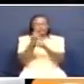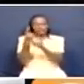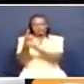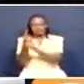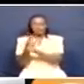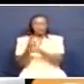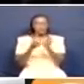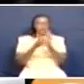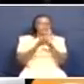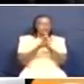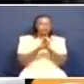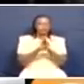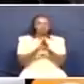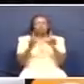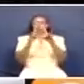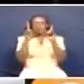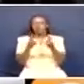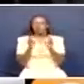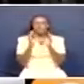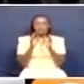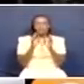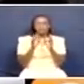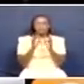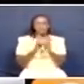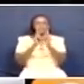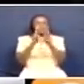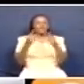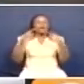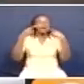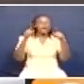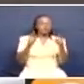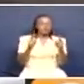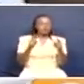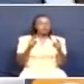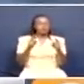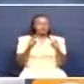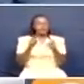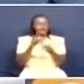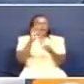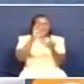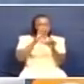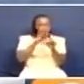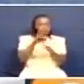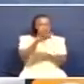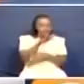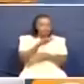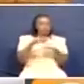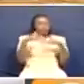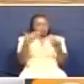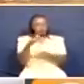question as to whether results which are announced or declared at the constituency or the polling stations